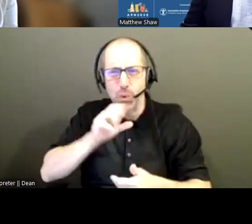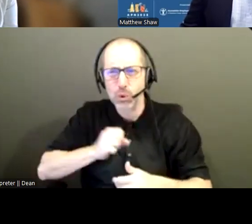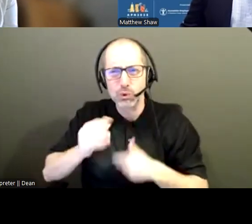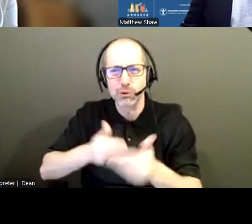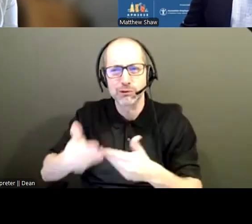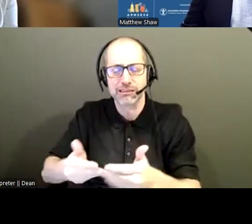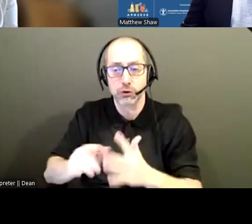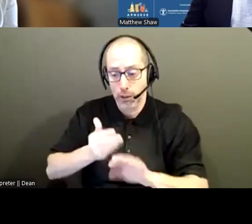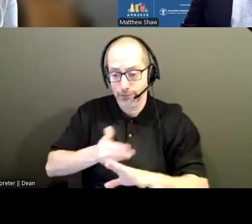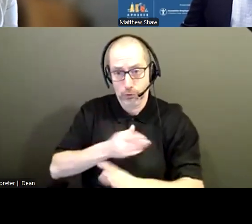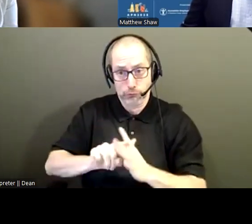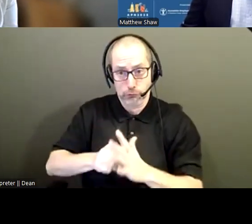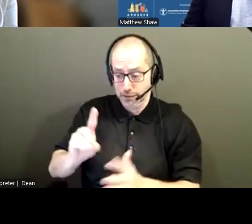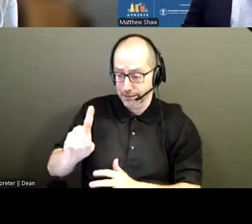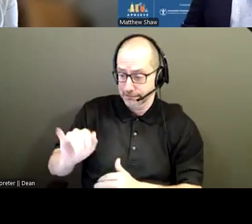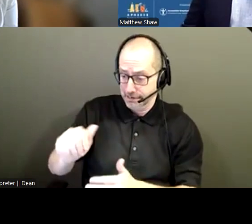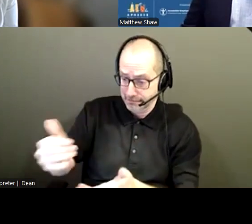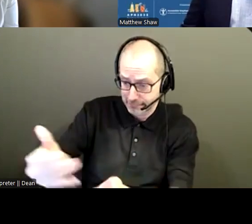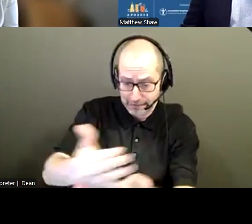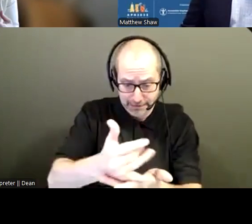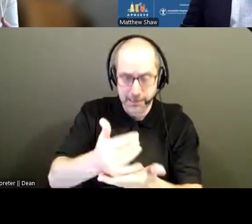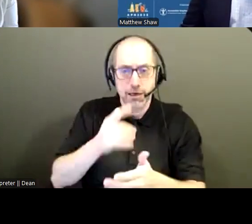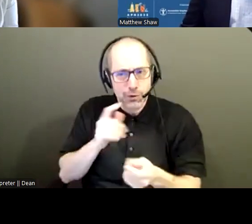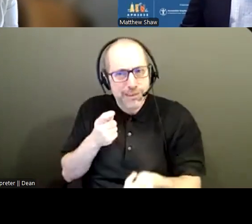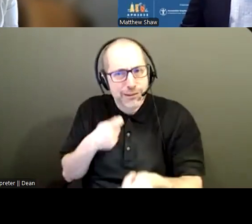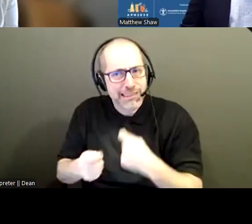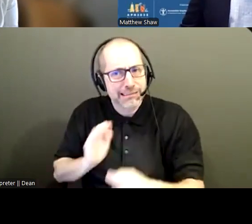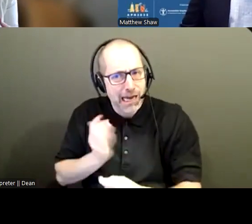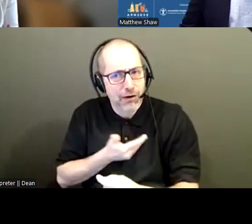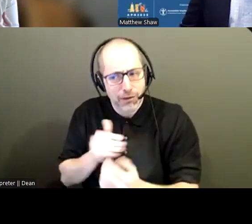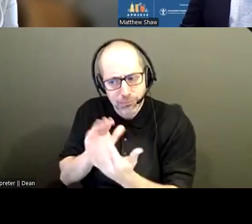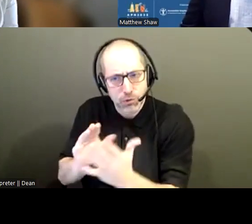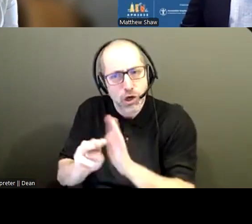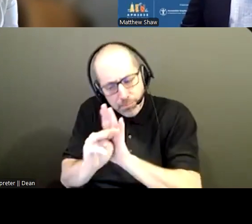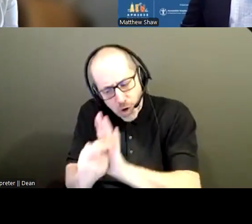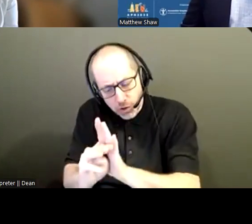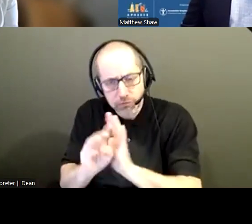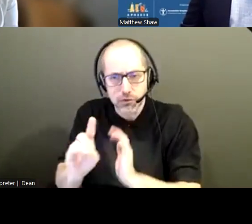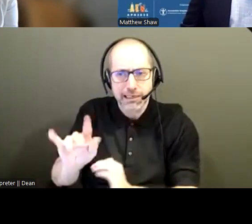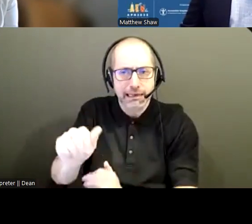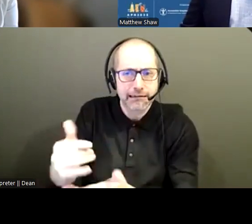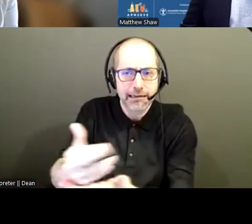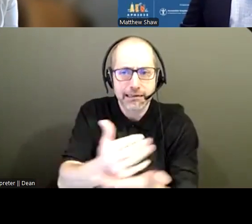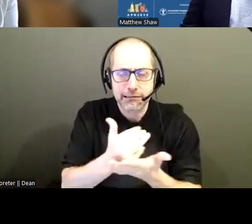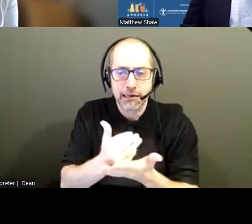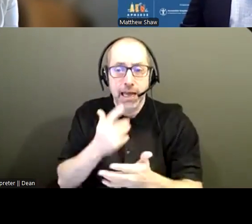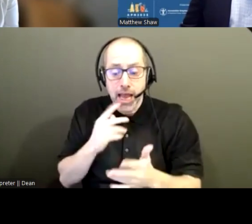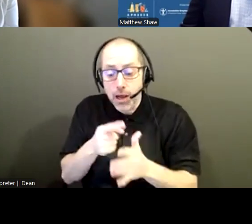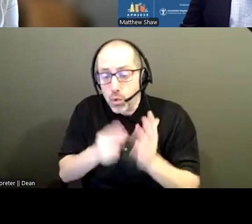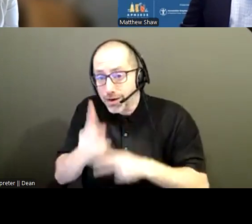changed our data collection model and changed what types of data we